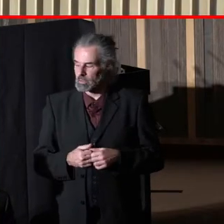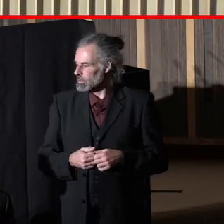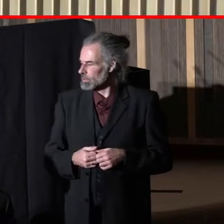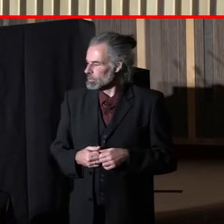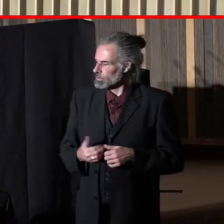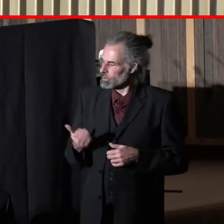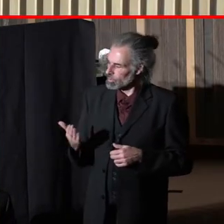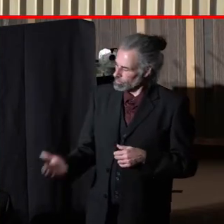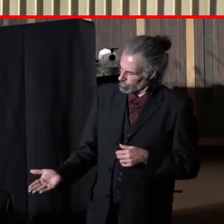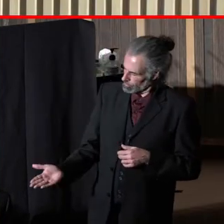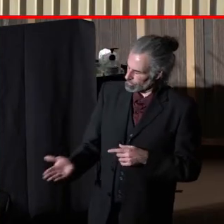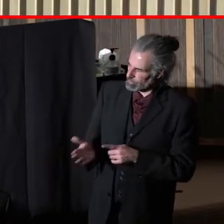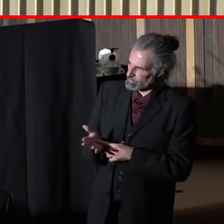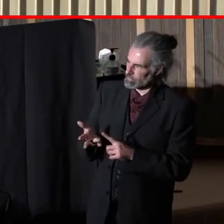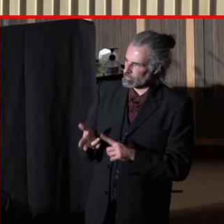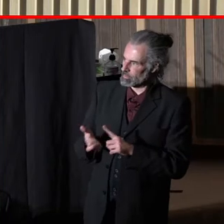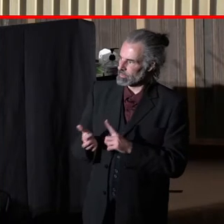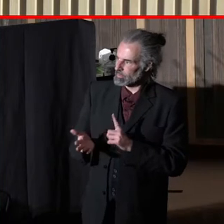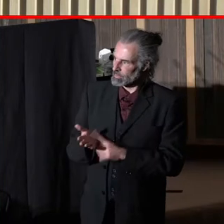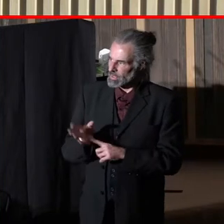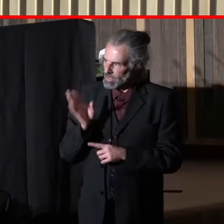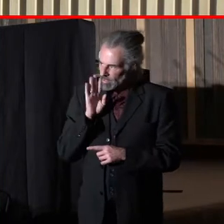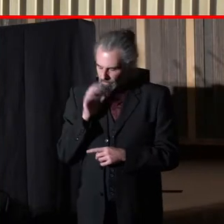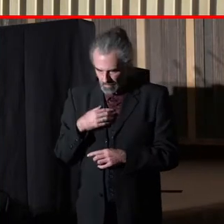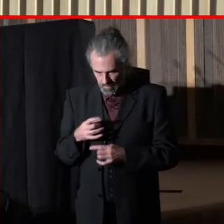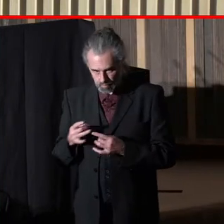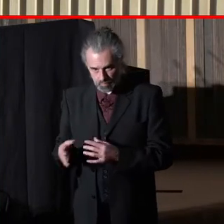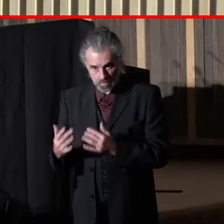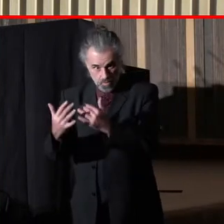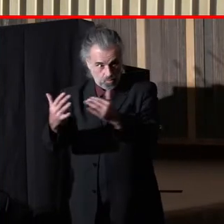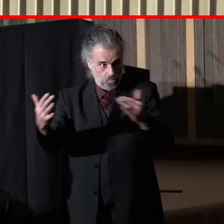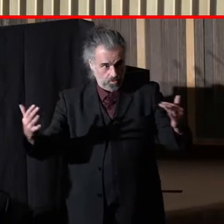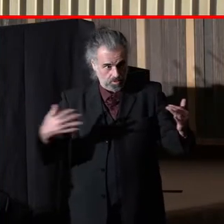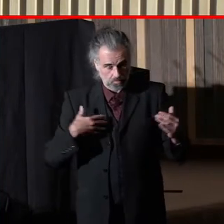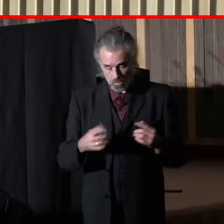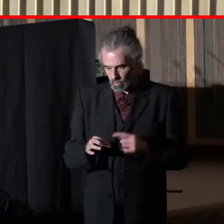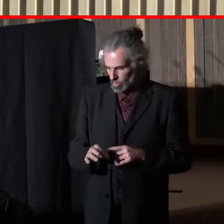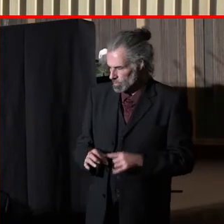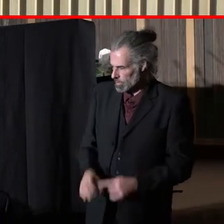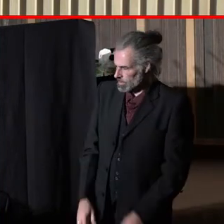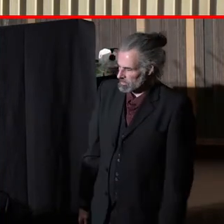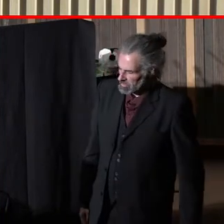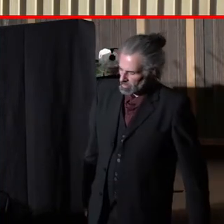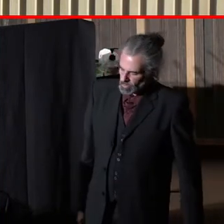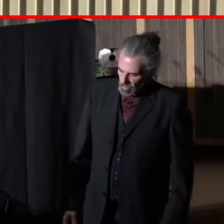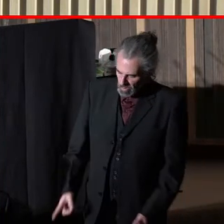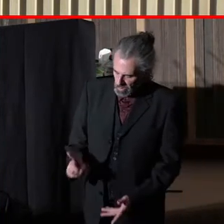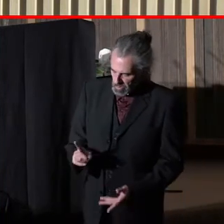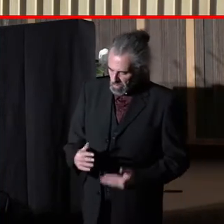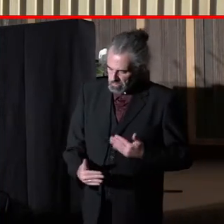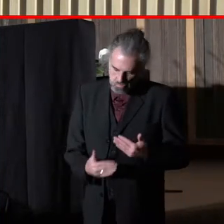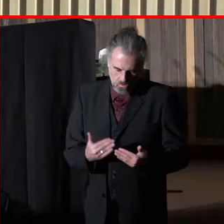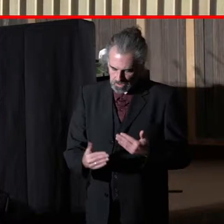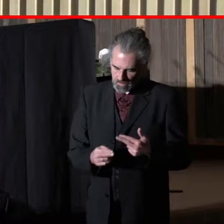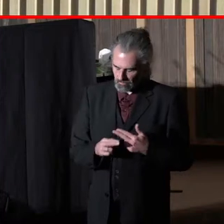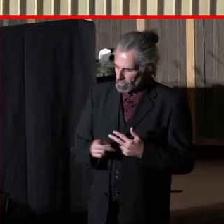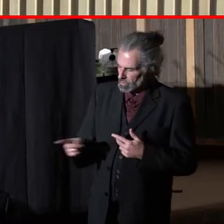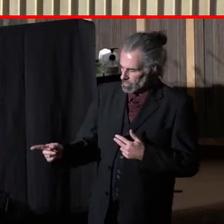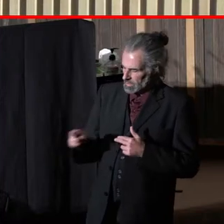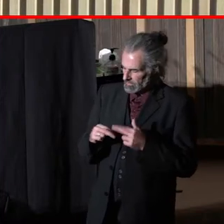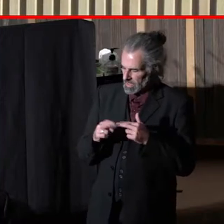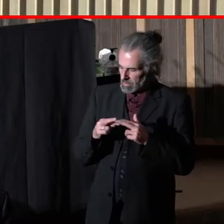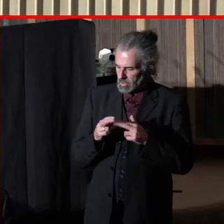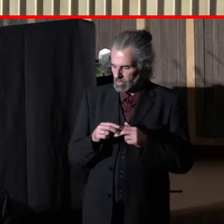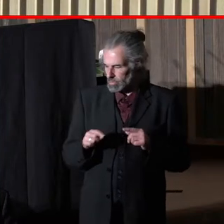Joel, finally for you, before we go to our audience for more questions, what was the process like of